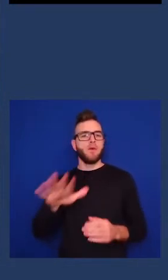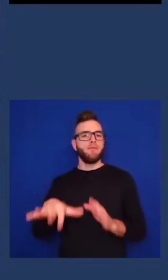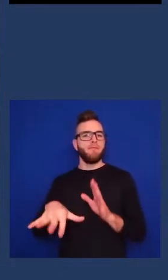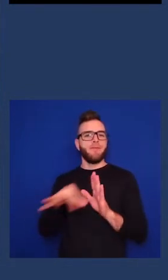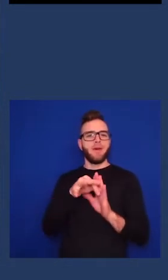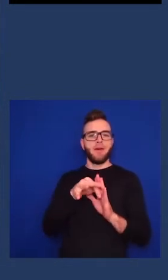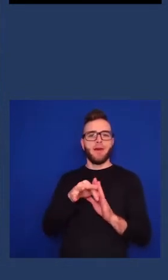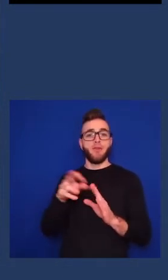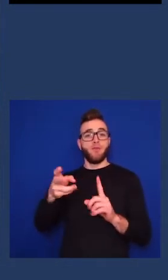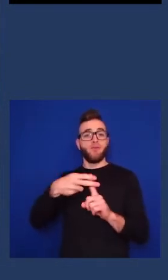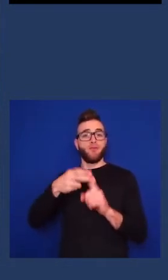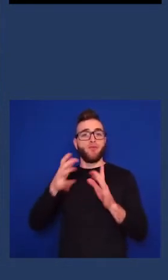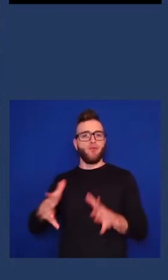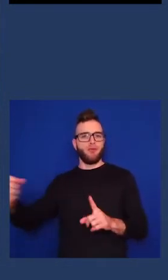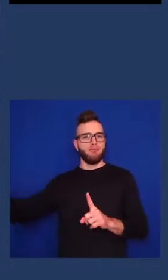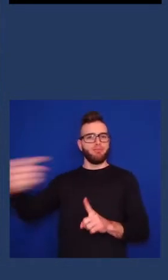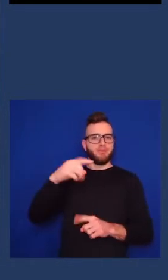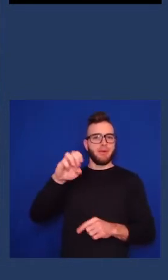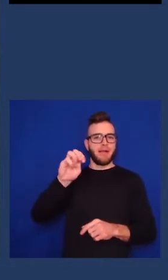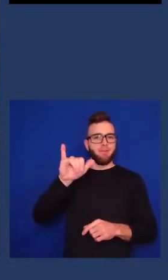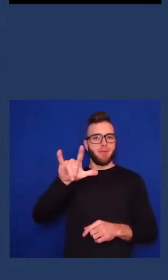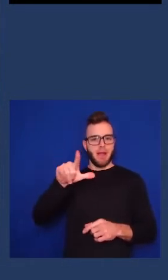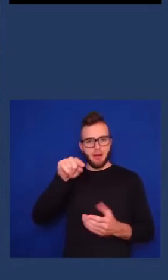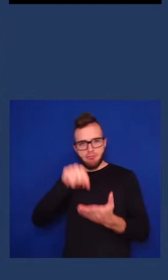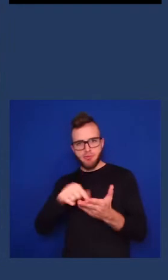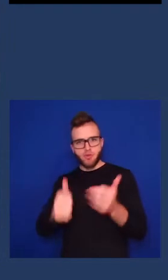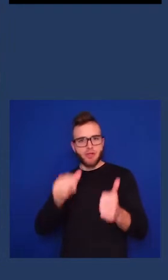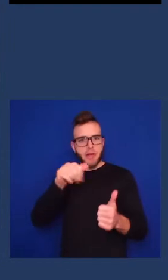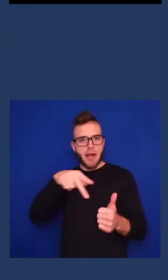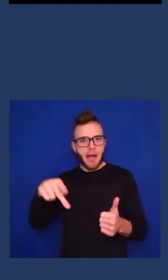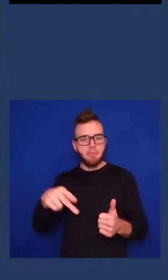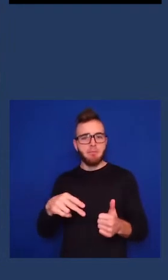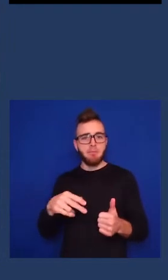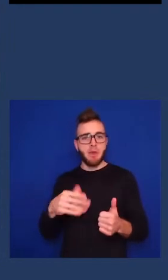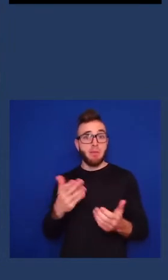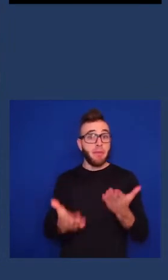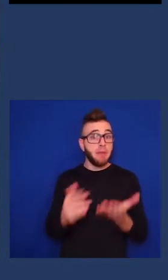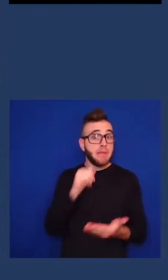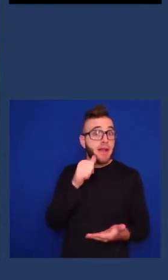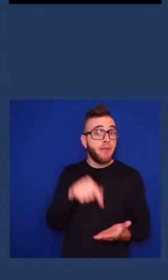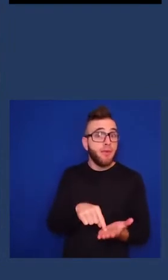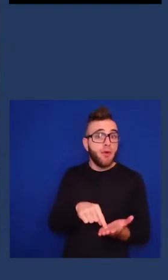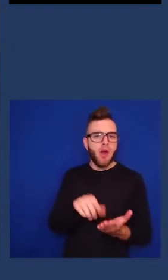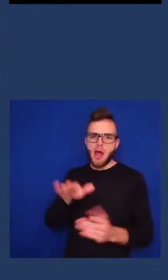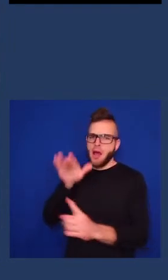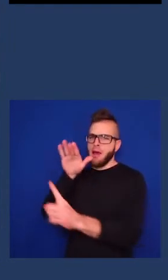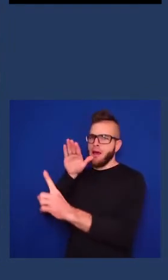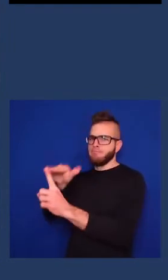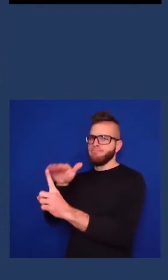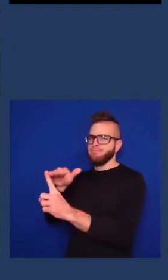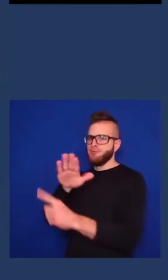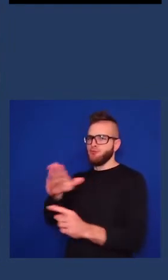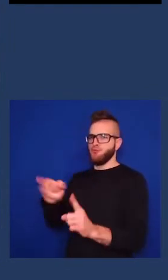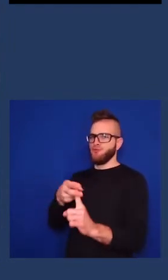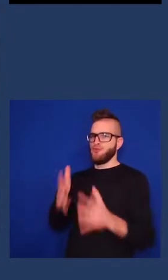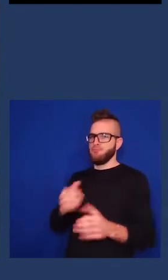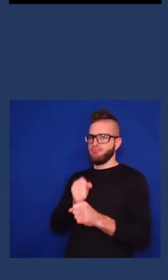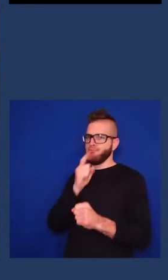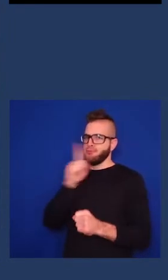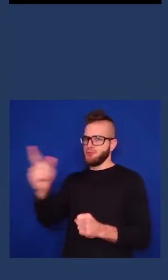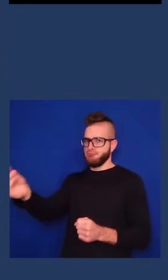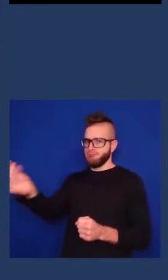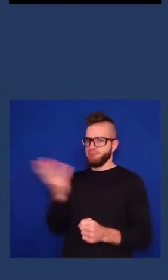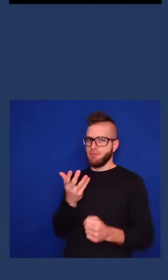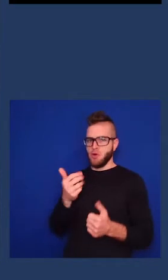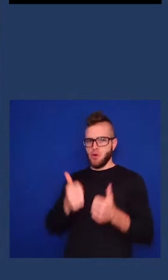email from your recruiter. And if it's not located in there, don't hesitate to reach out to your recruiter so you are able to be familiar with that